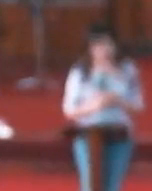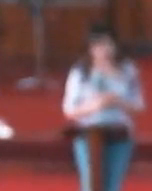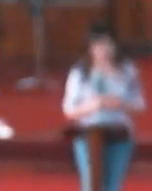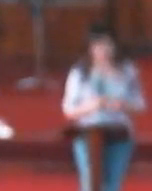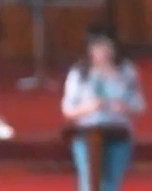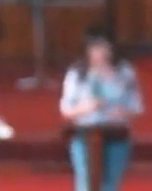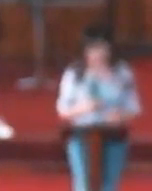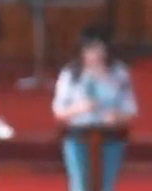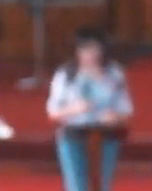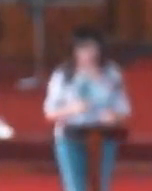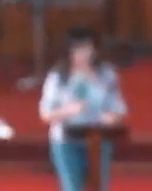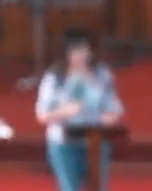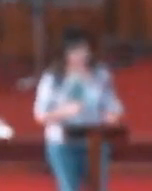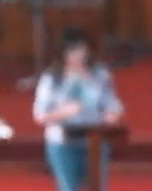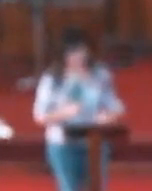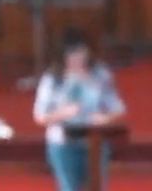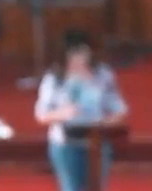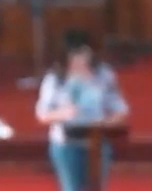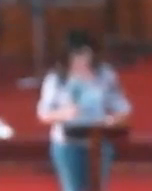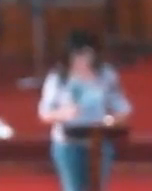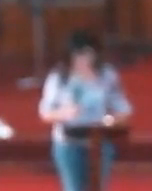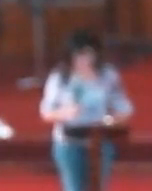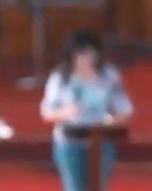orar. Let's stand and pray.